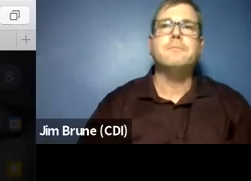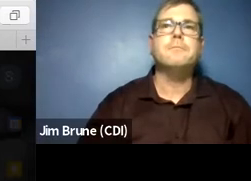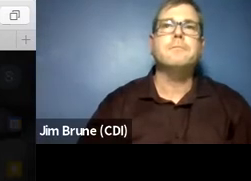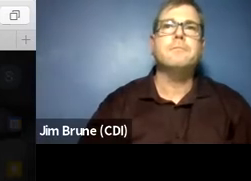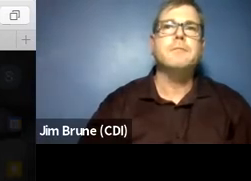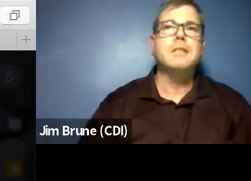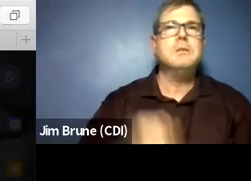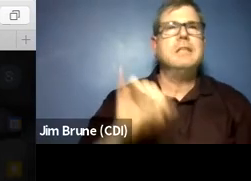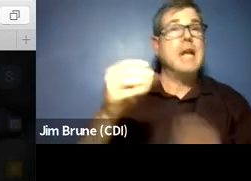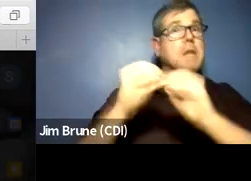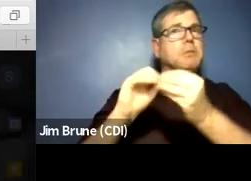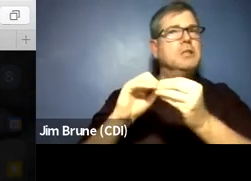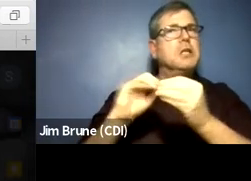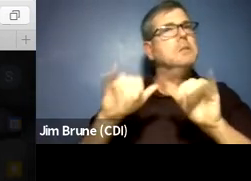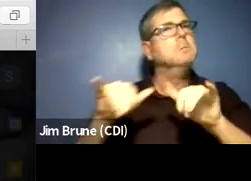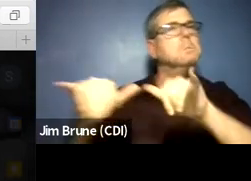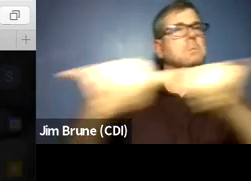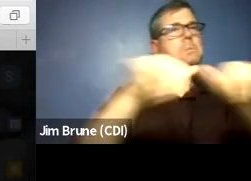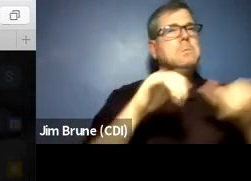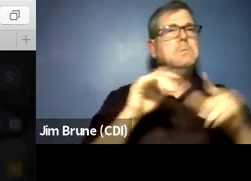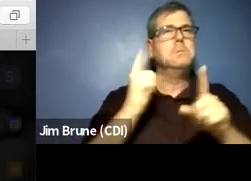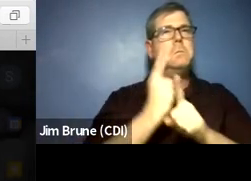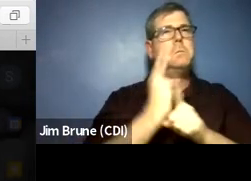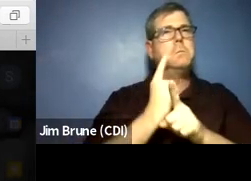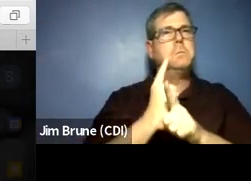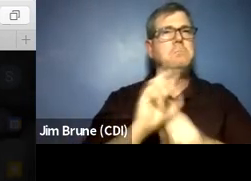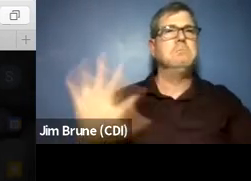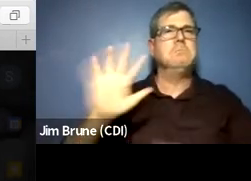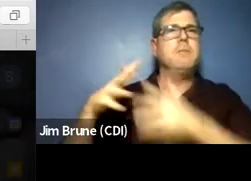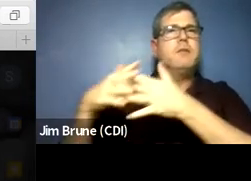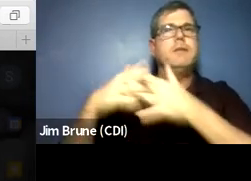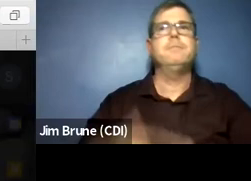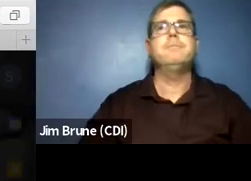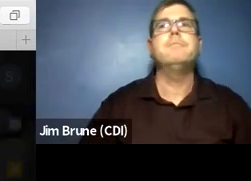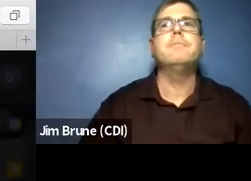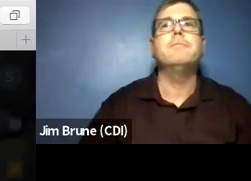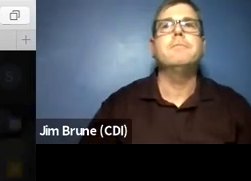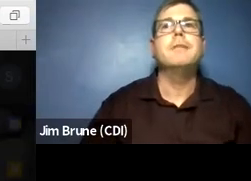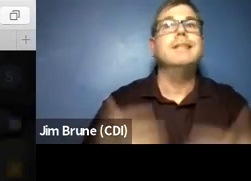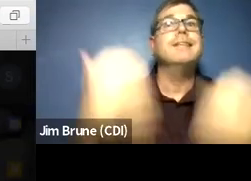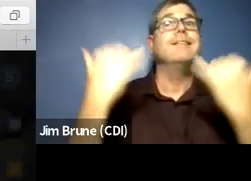Let's move on to this last slide. Actually, this is the second to last slide.